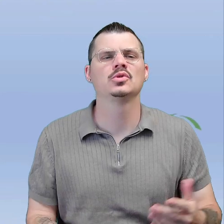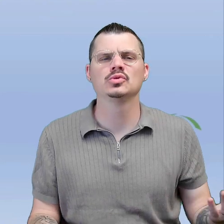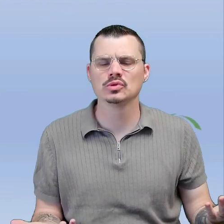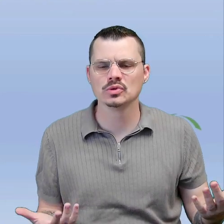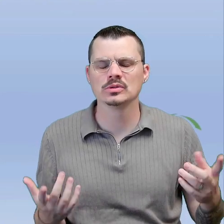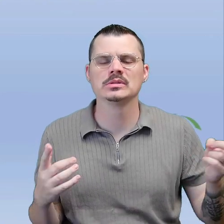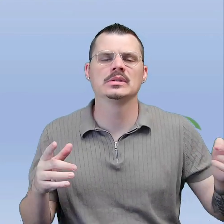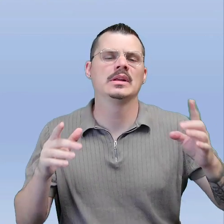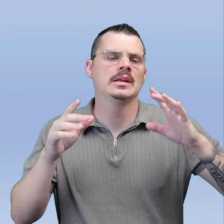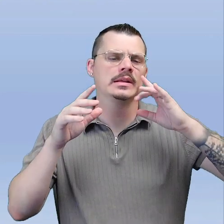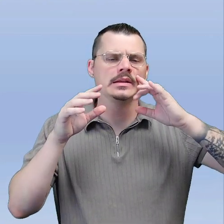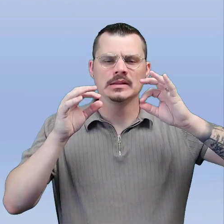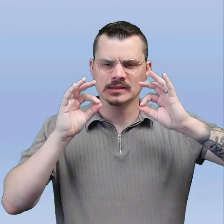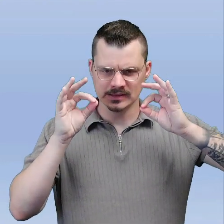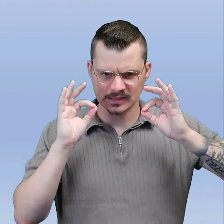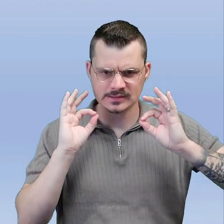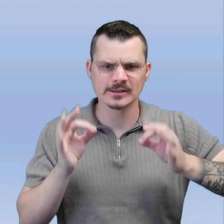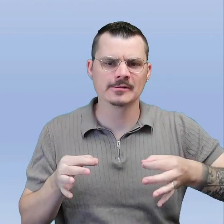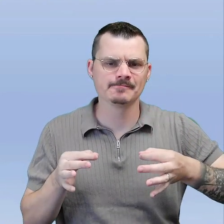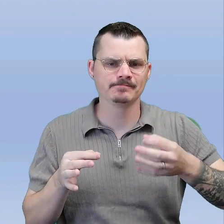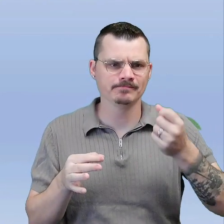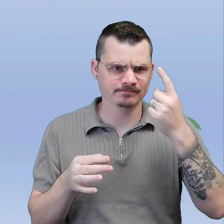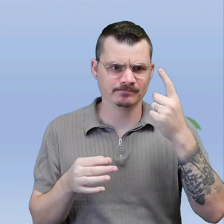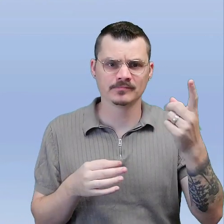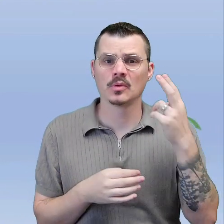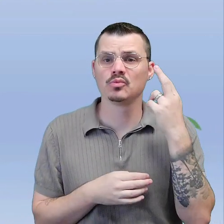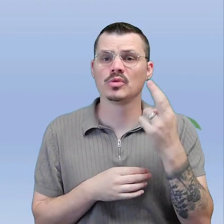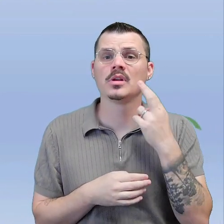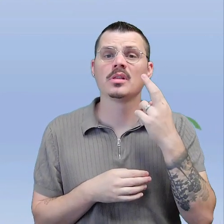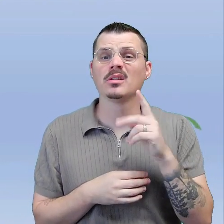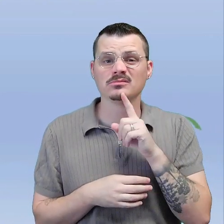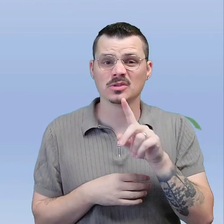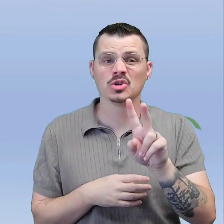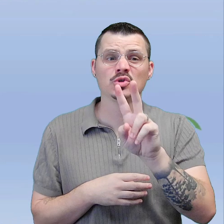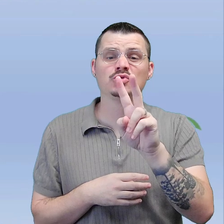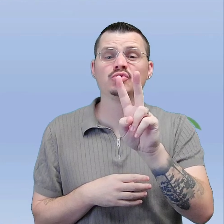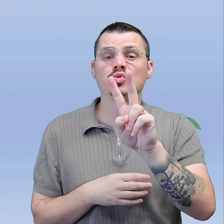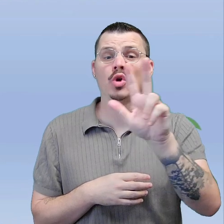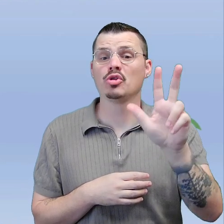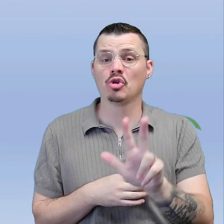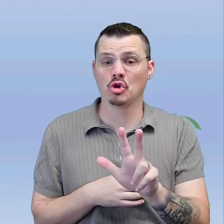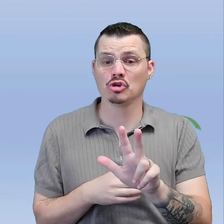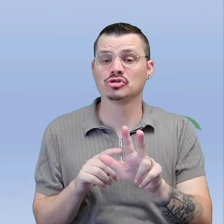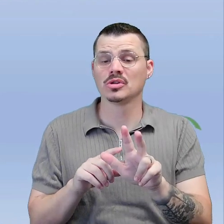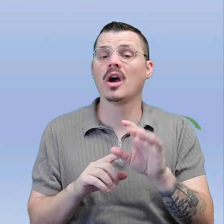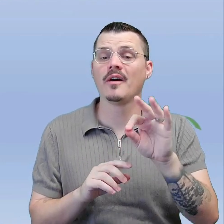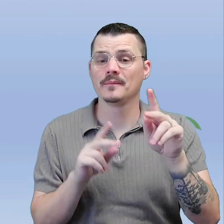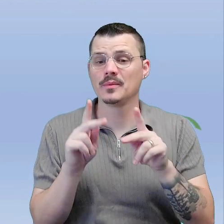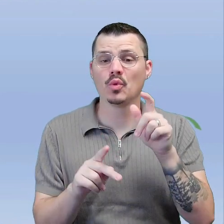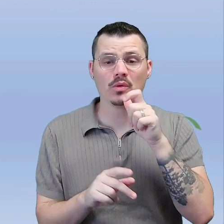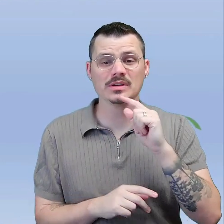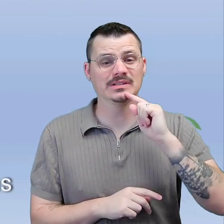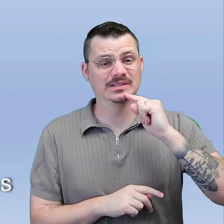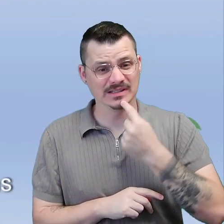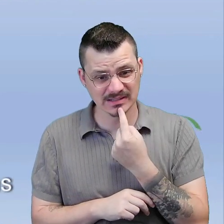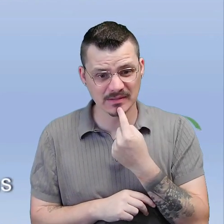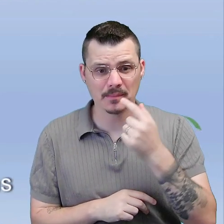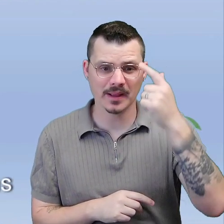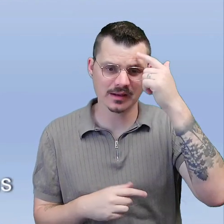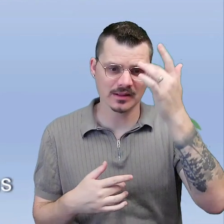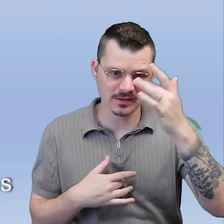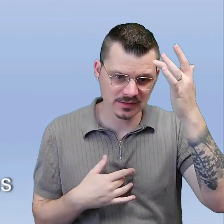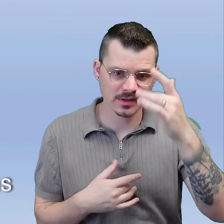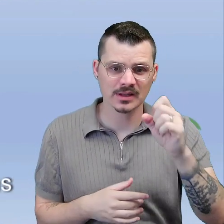So they decided, after they realized that 2/3 or more of people with serious mental